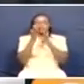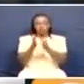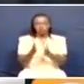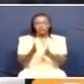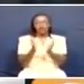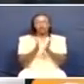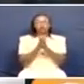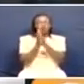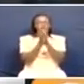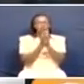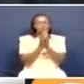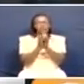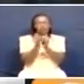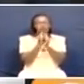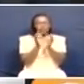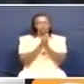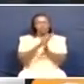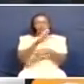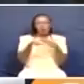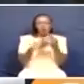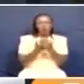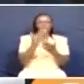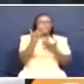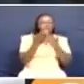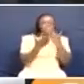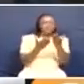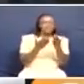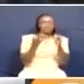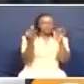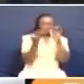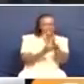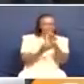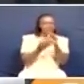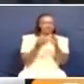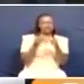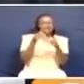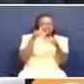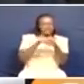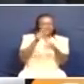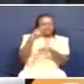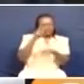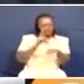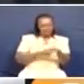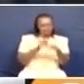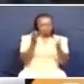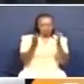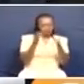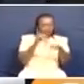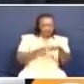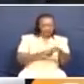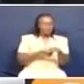with all the replying affidavits, were filed within time. That is